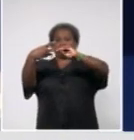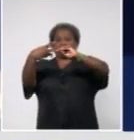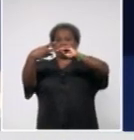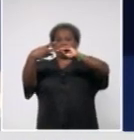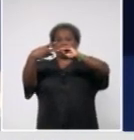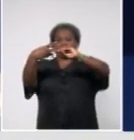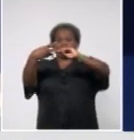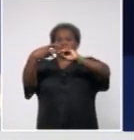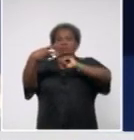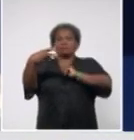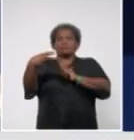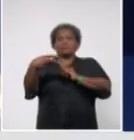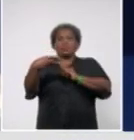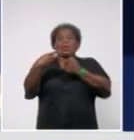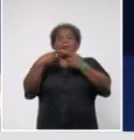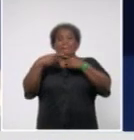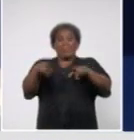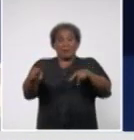as of yesterday.